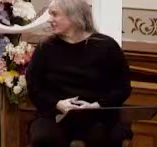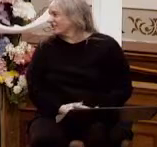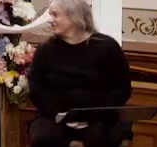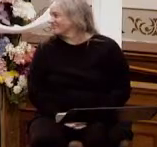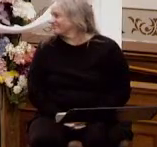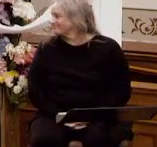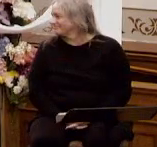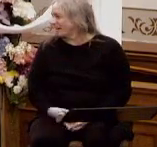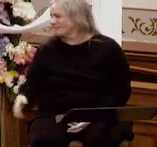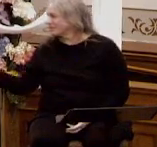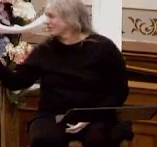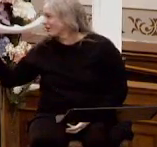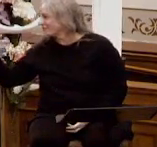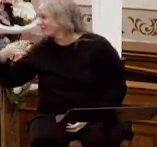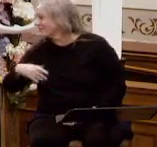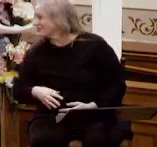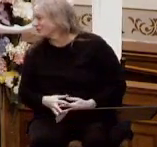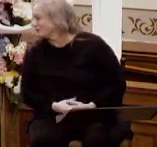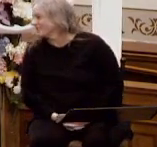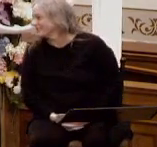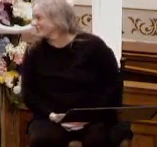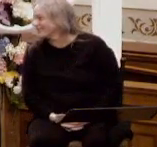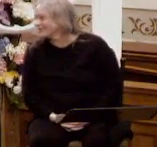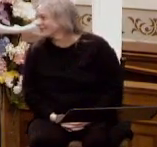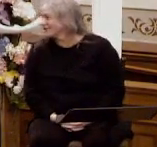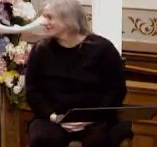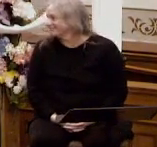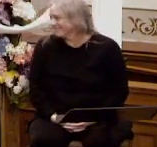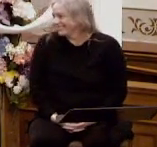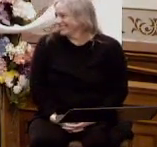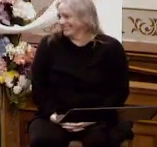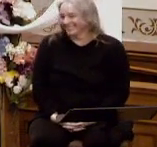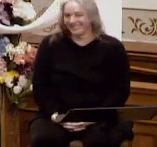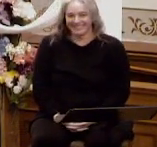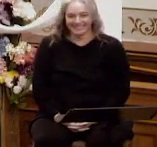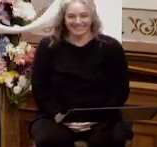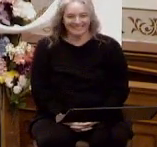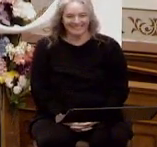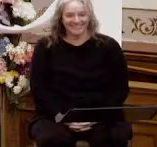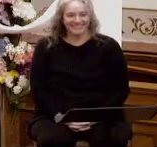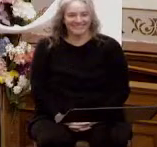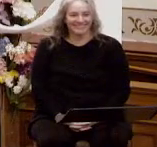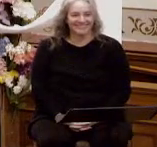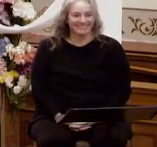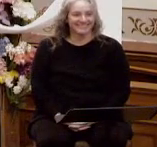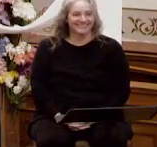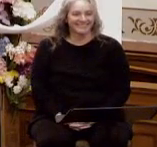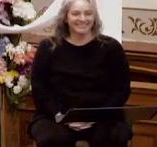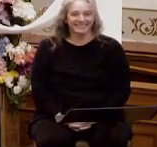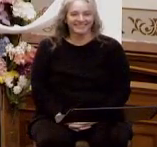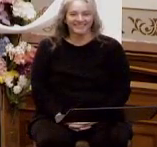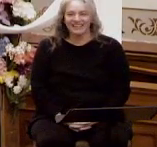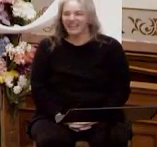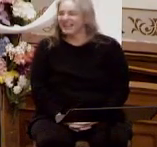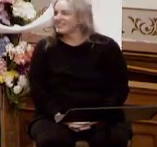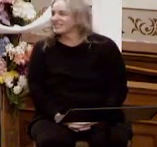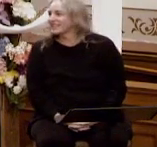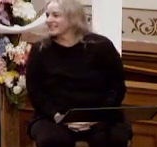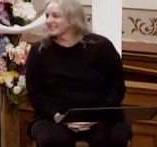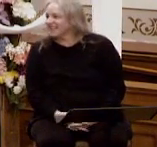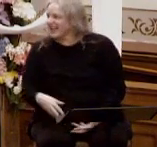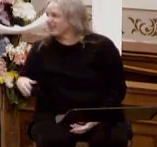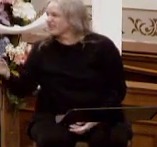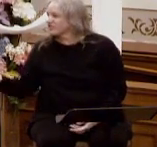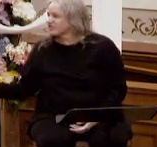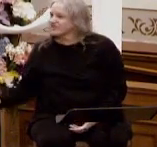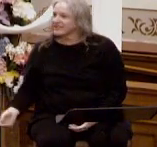Oh. That's what I keep hearing around me.